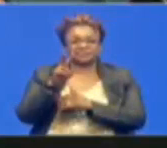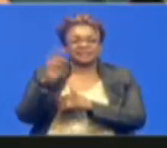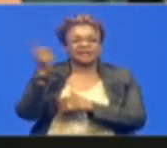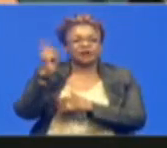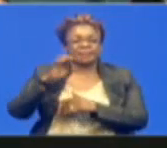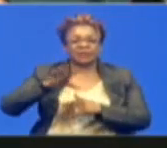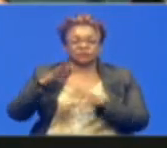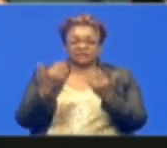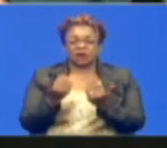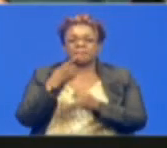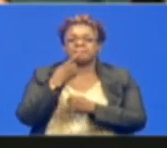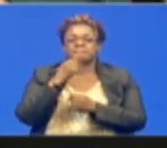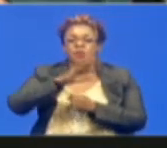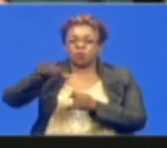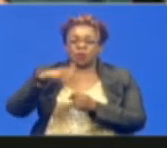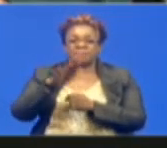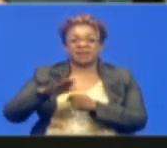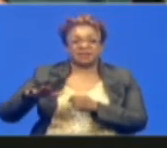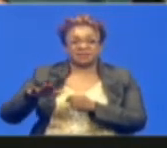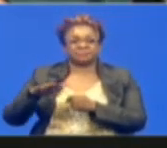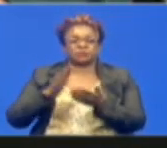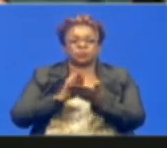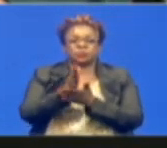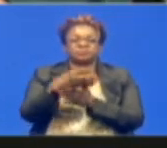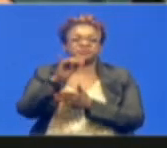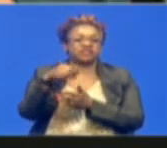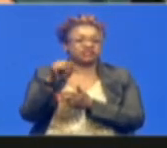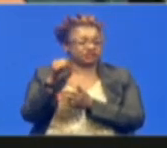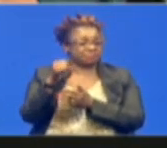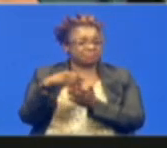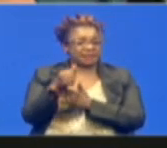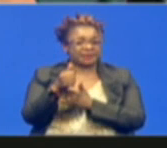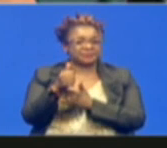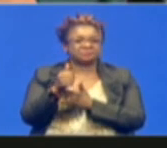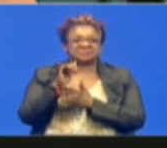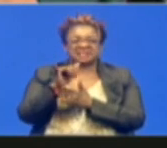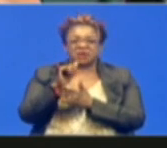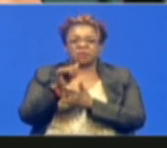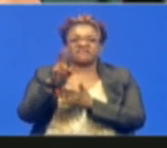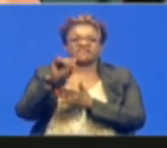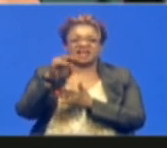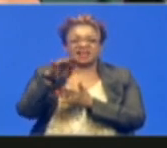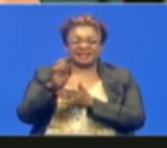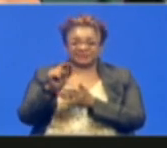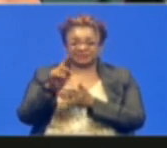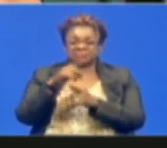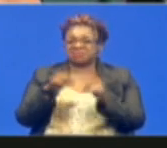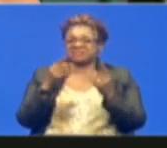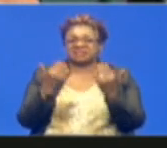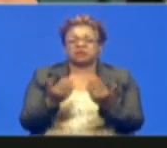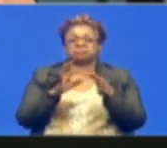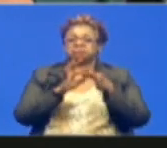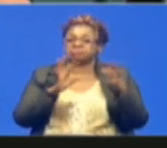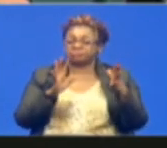County now says all parking tickets bought through the Jumbo Pay's GGP platform will remain valid, even though it has cut ties with